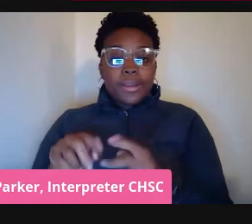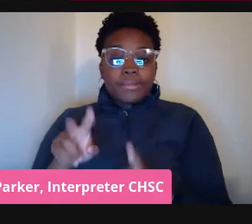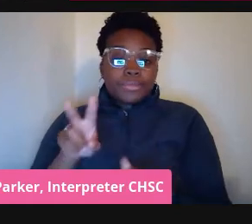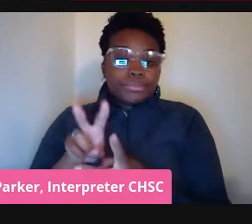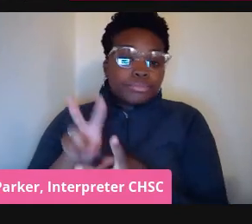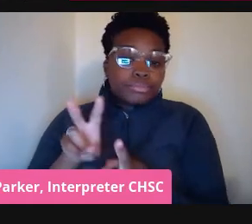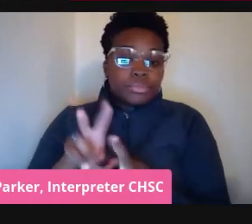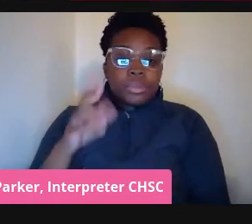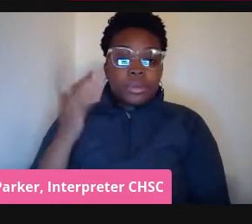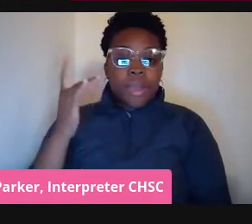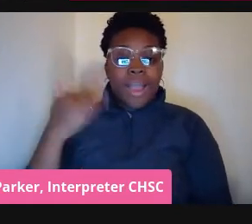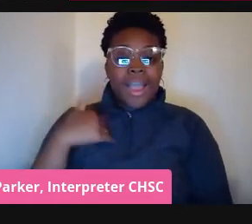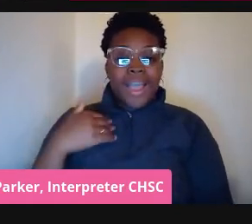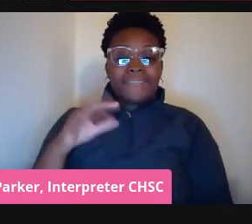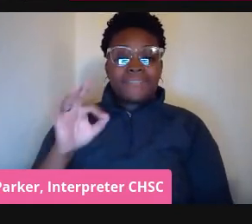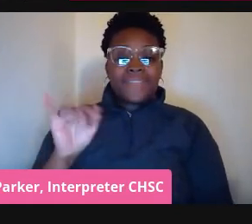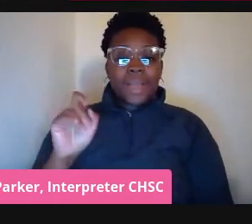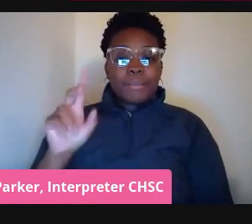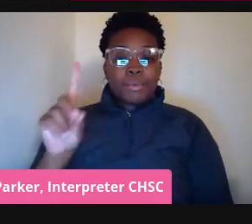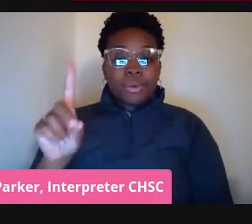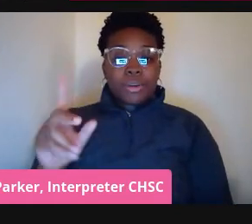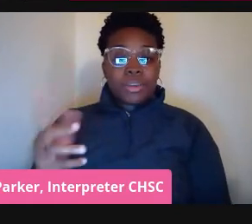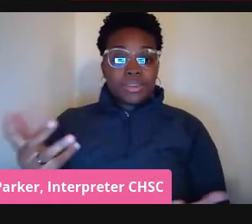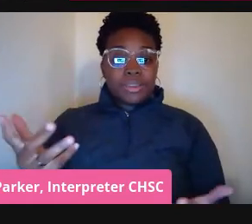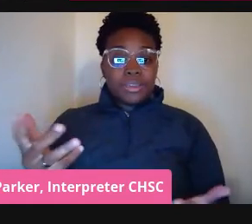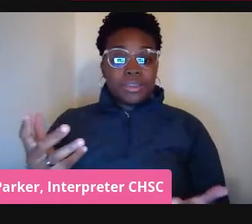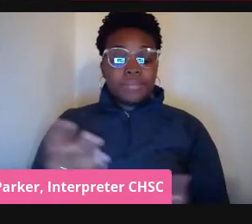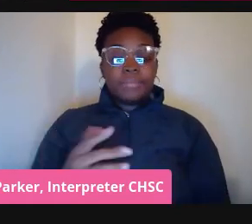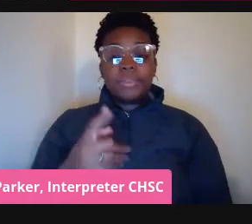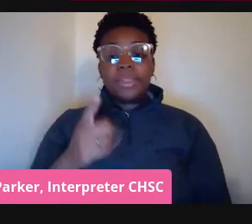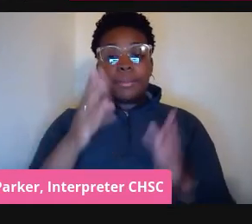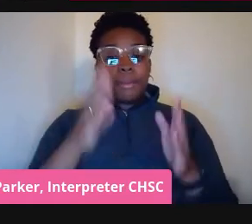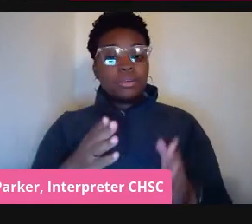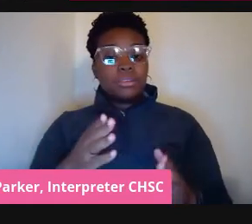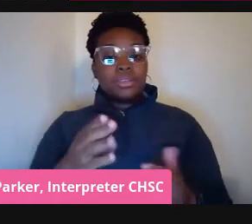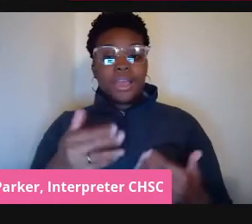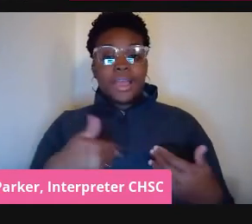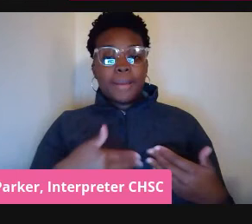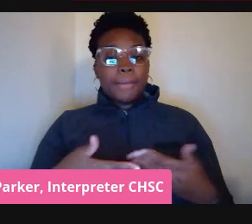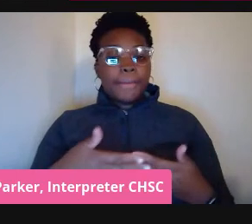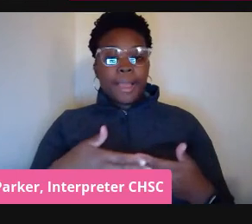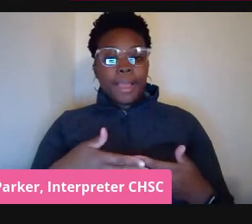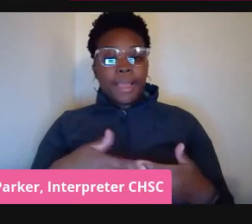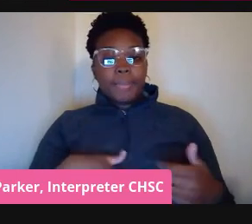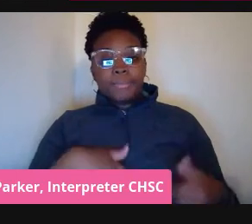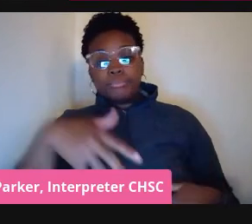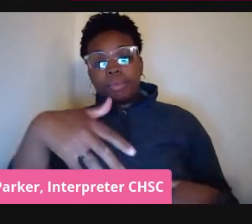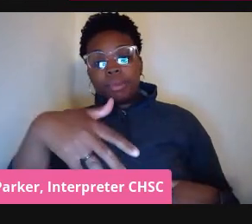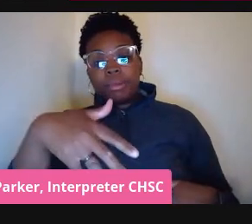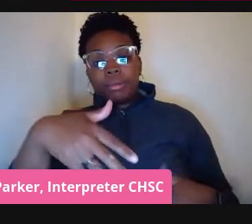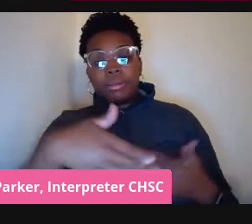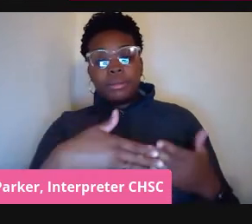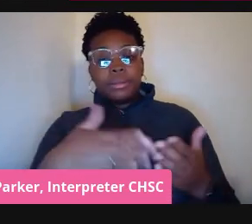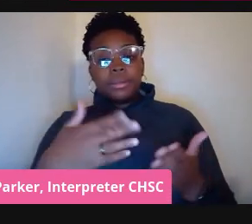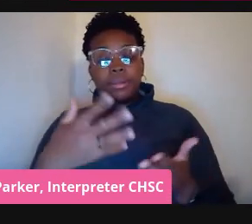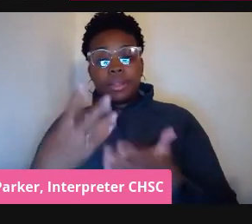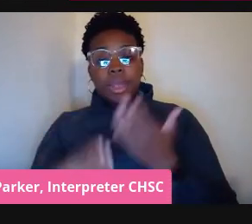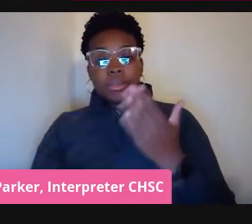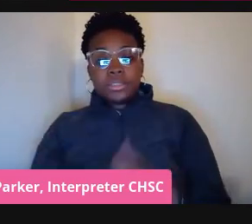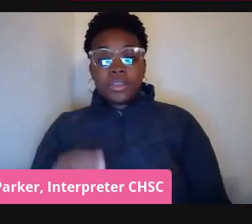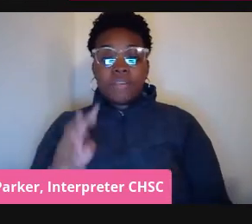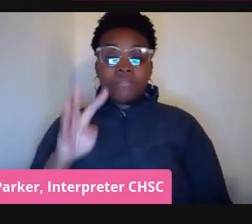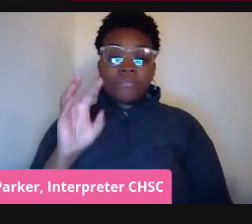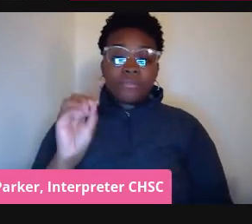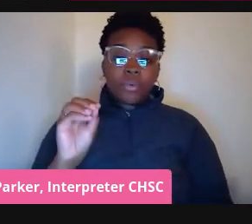they had fibroids. There's someone who just went through a miscarriage. You know, there's a 40-plus-year-old woman who's about to